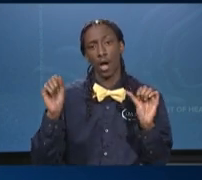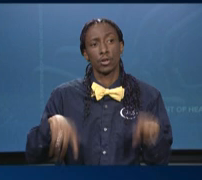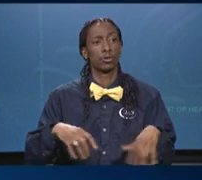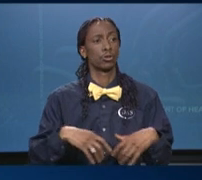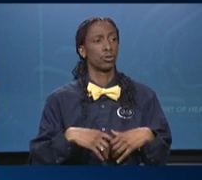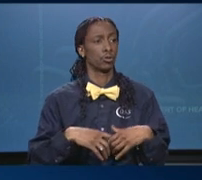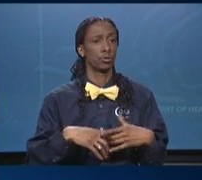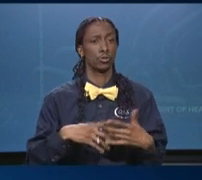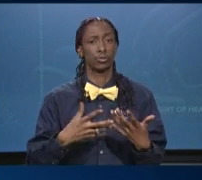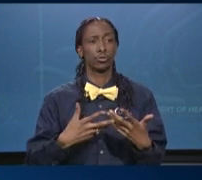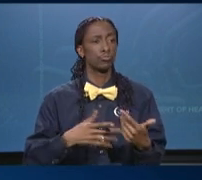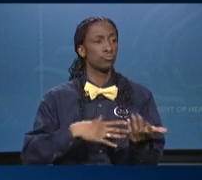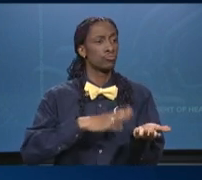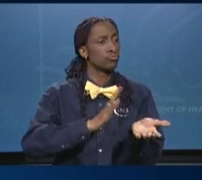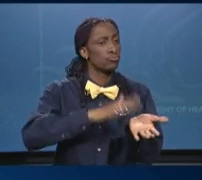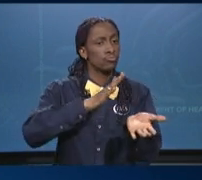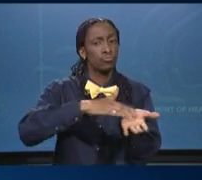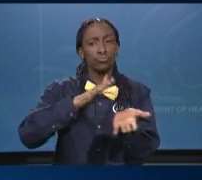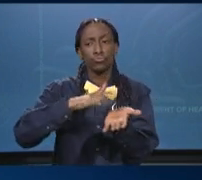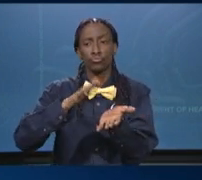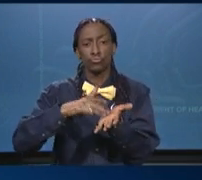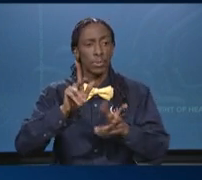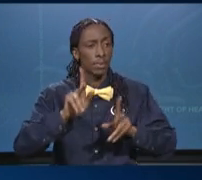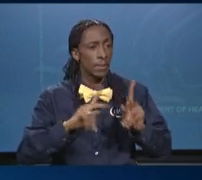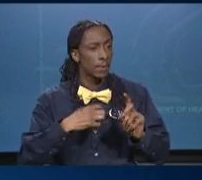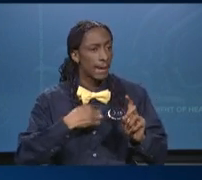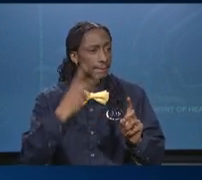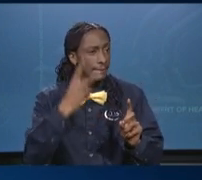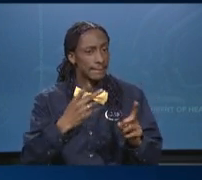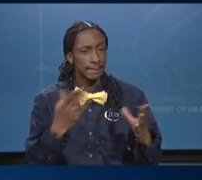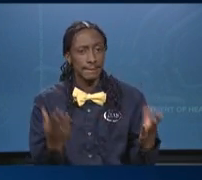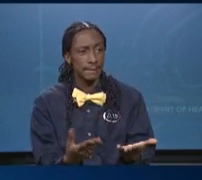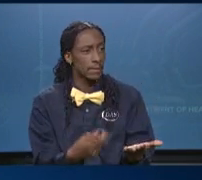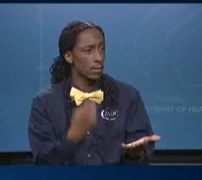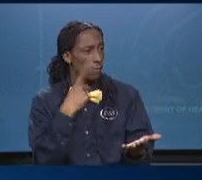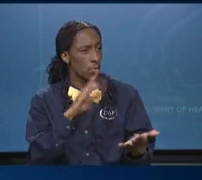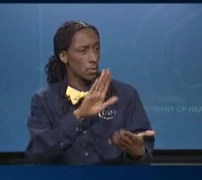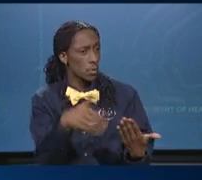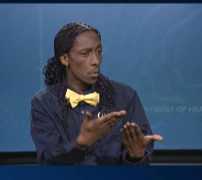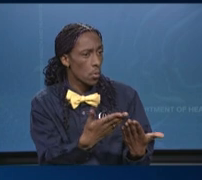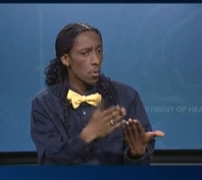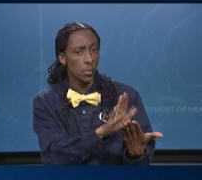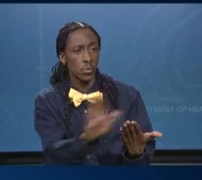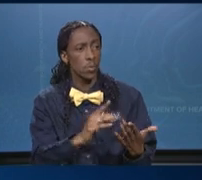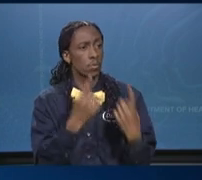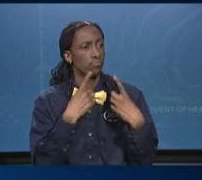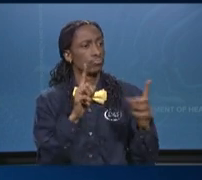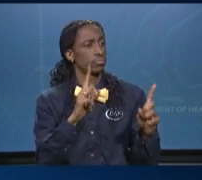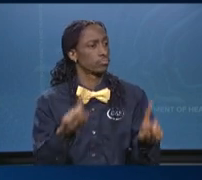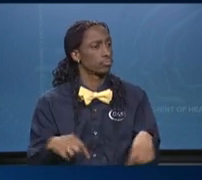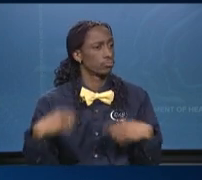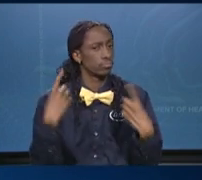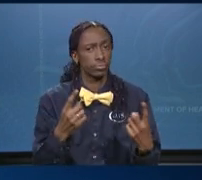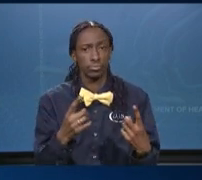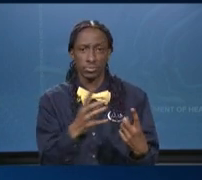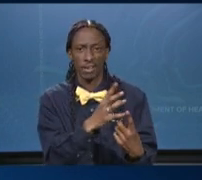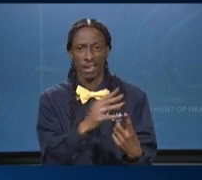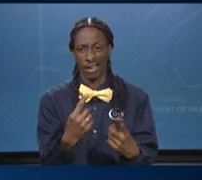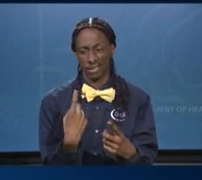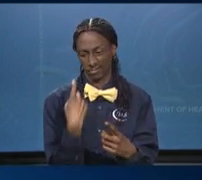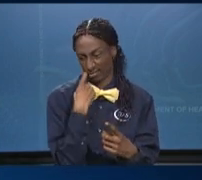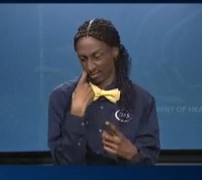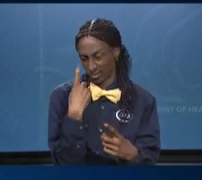shout outs to the people I see in this audience for everything that you've done over the course of time, and certainly in this past year